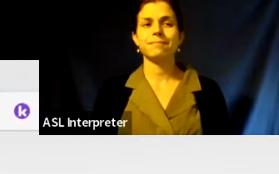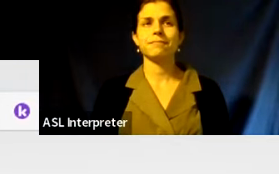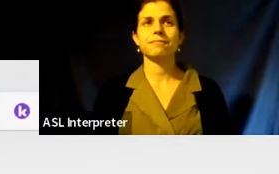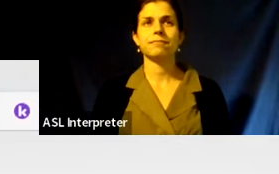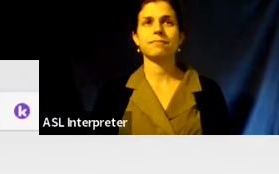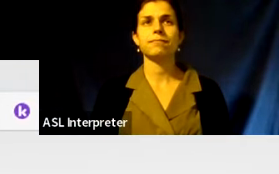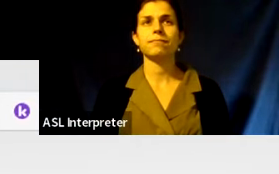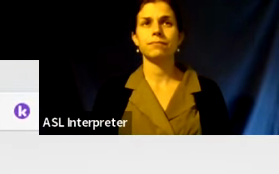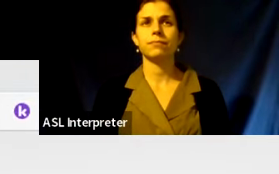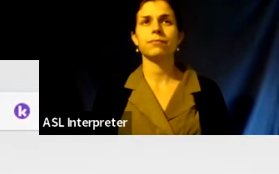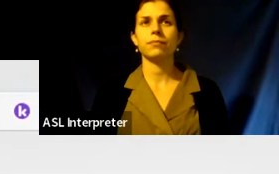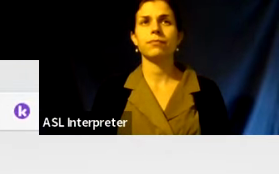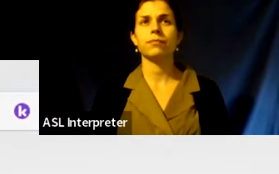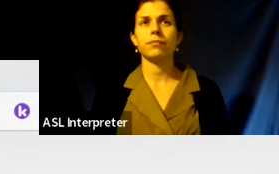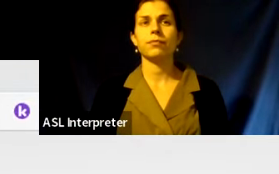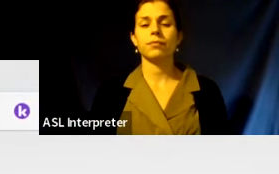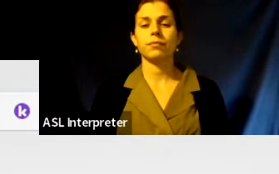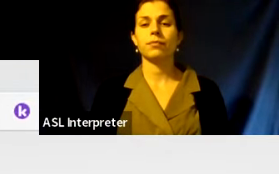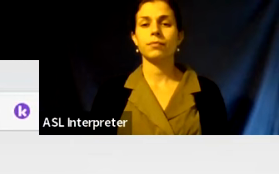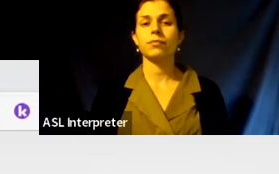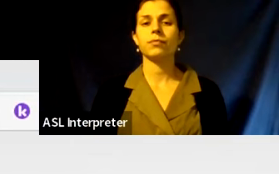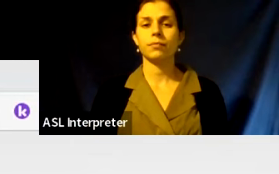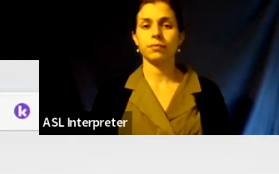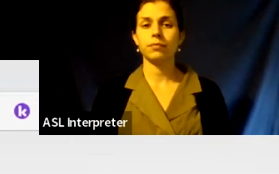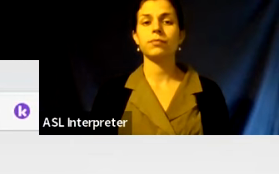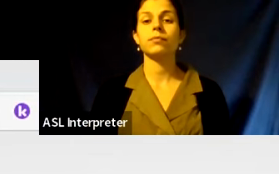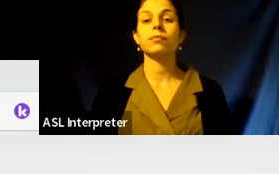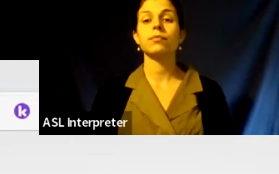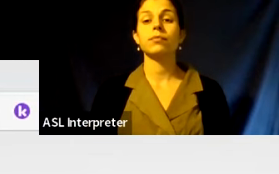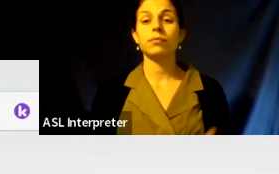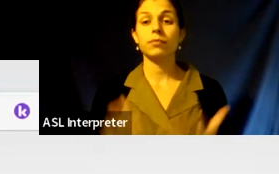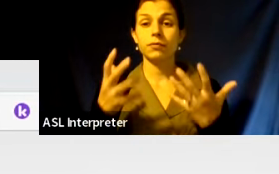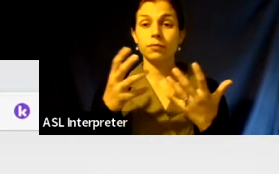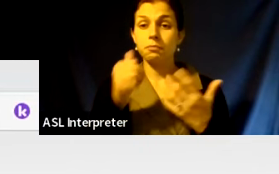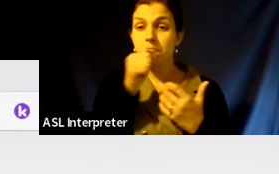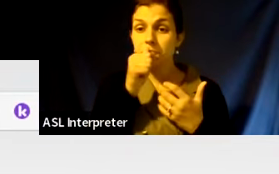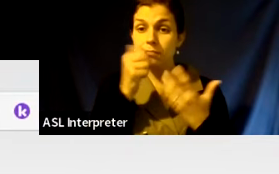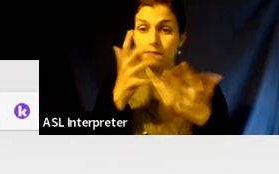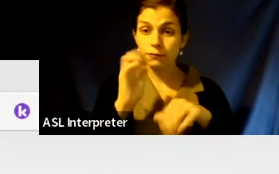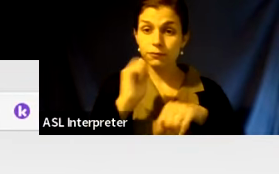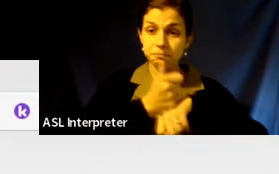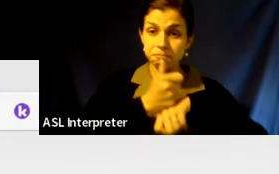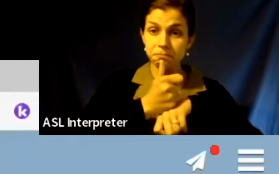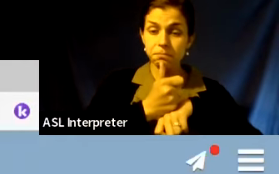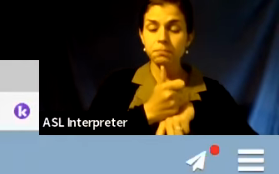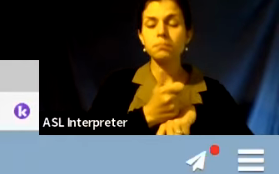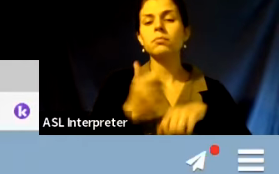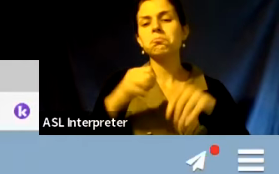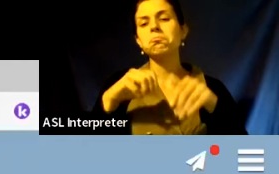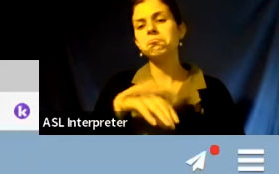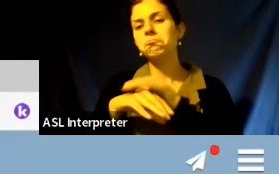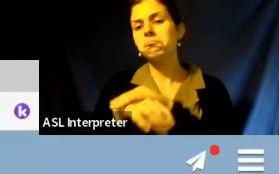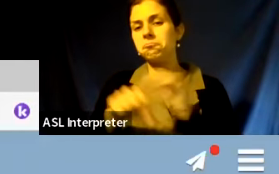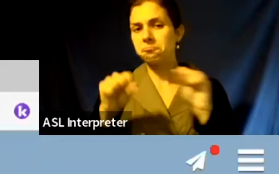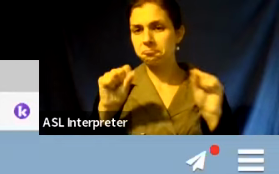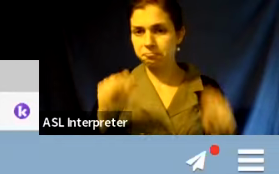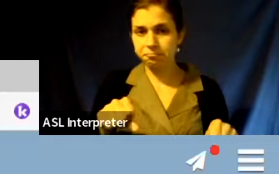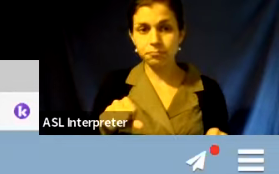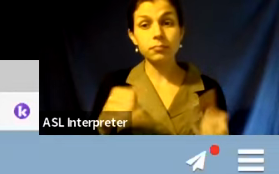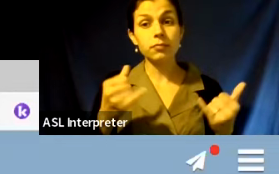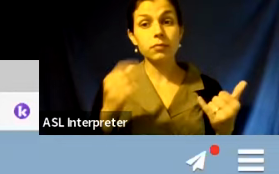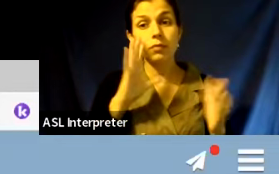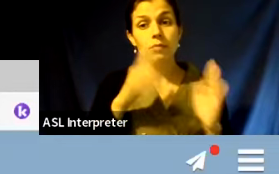All right, once you are set up for Skyward, then you can access it. And what I'm going to show you now is the mobile interface